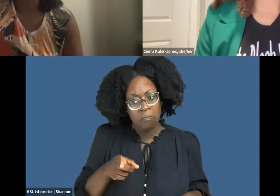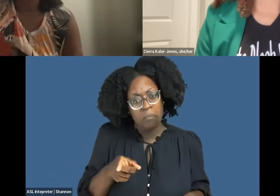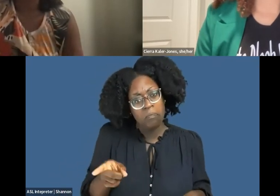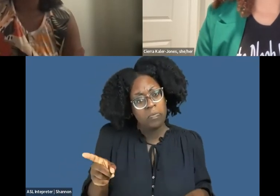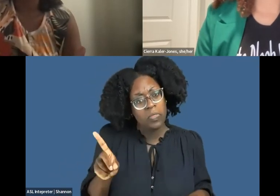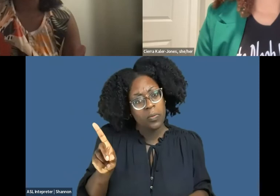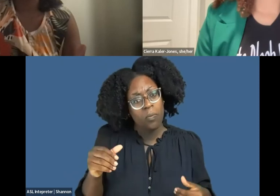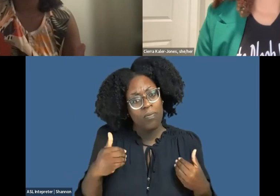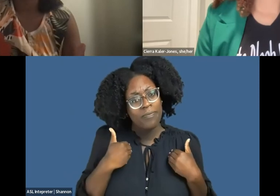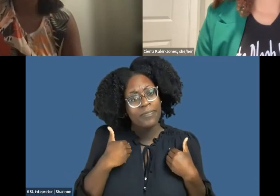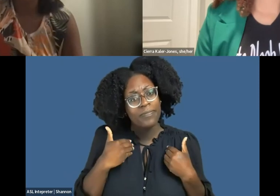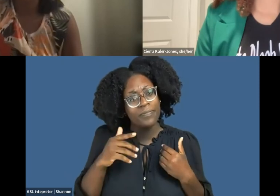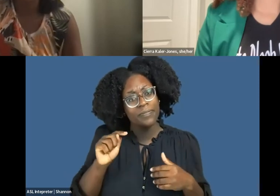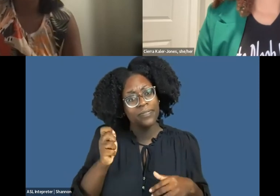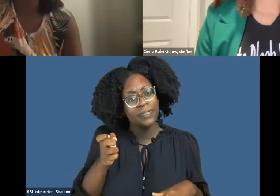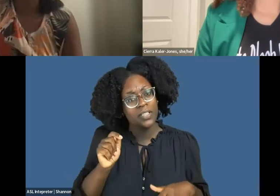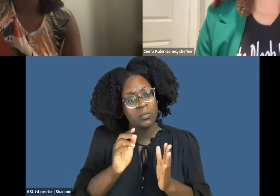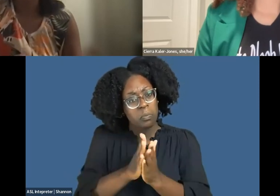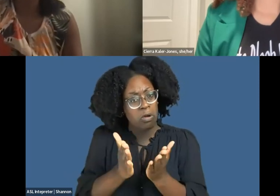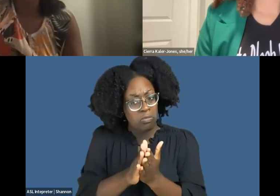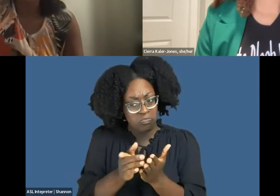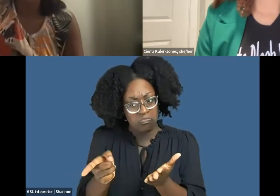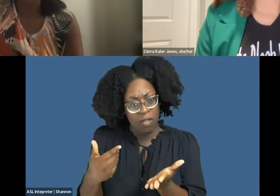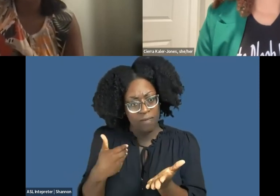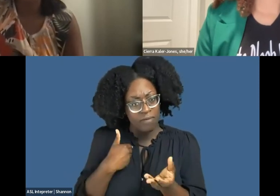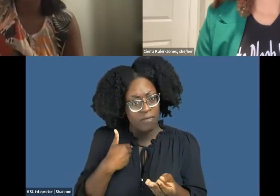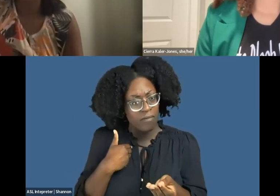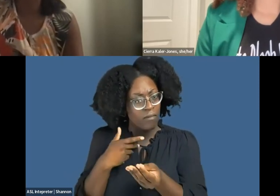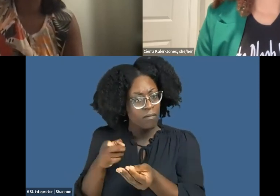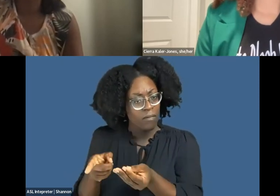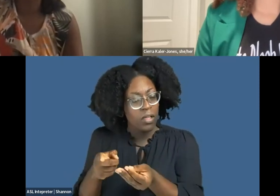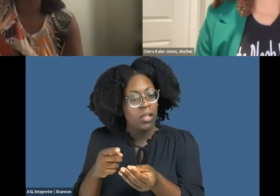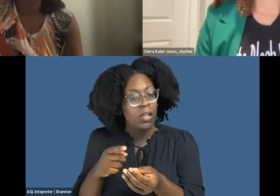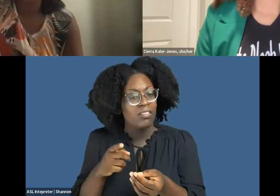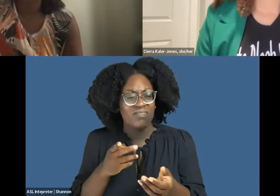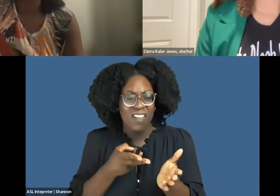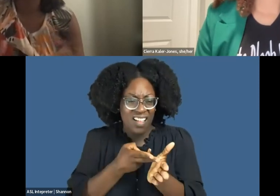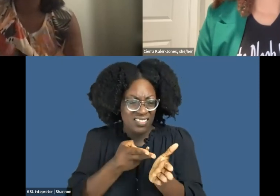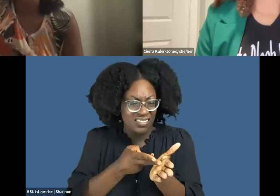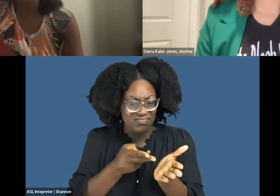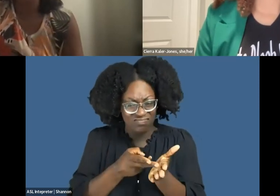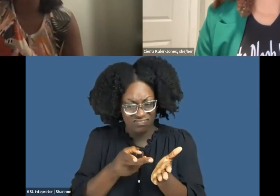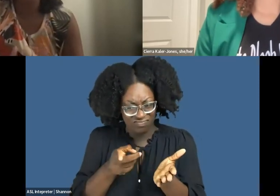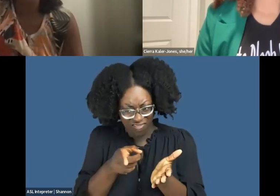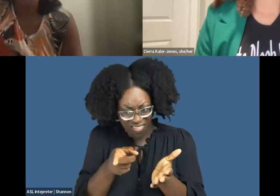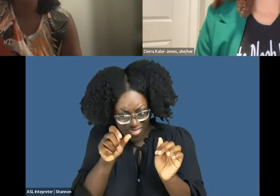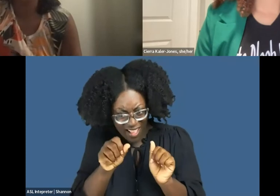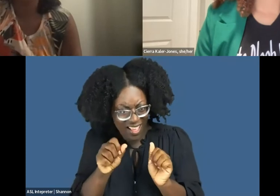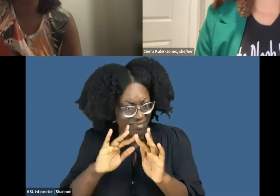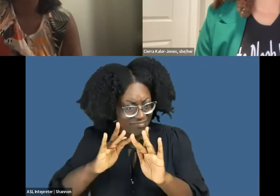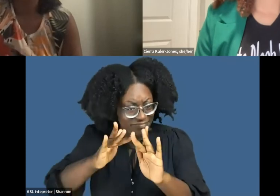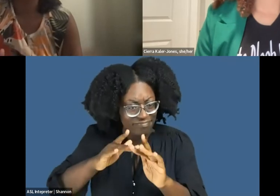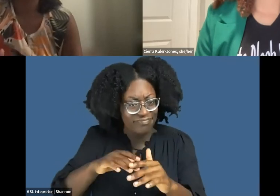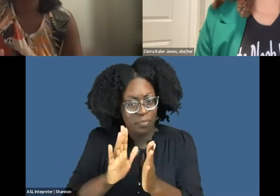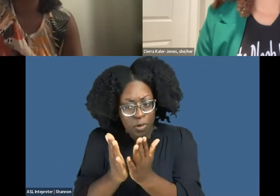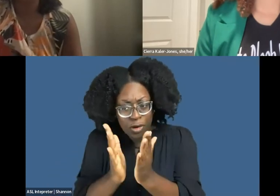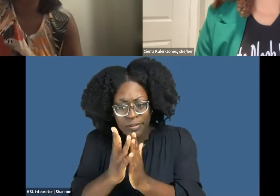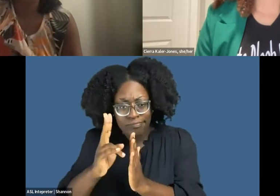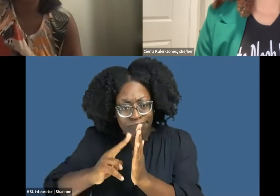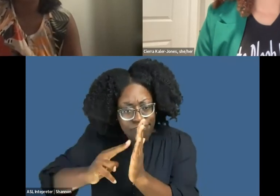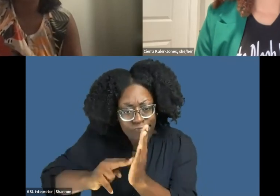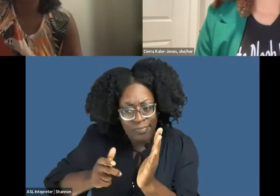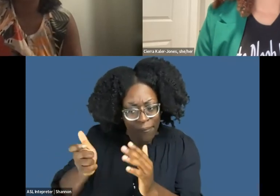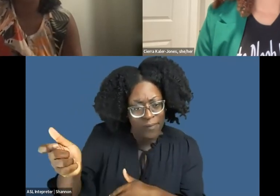I am teaching them that they really can't learn in other books and online, right? The value of the classroom is that we